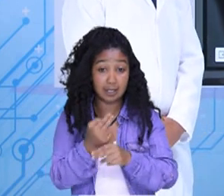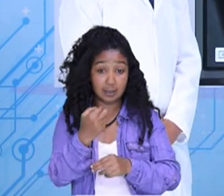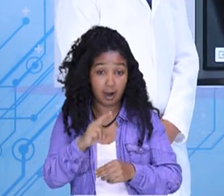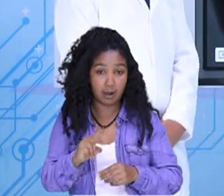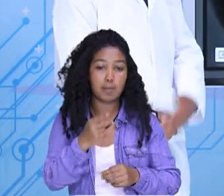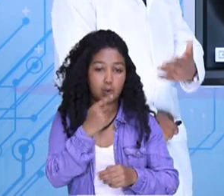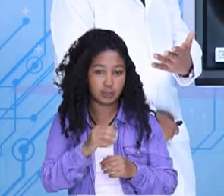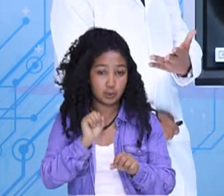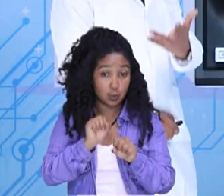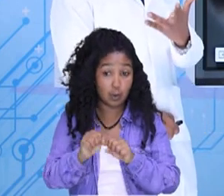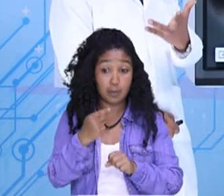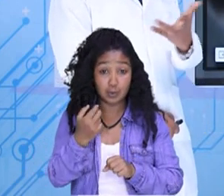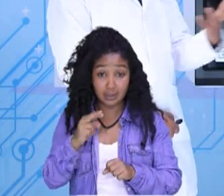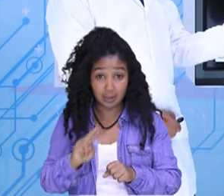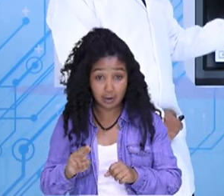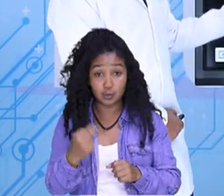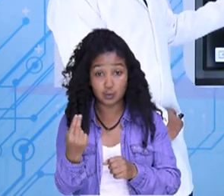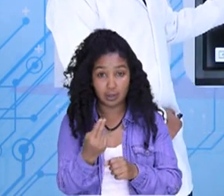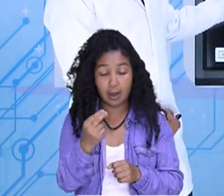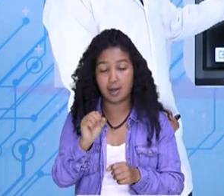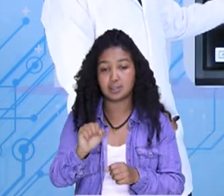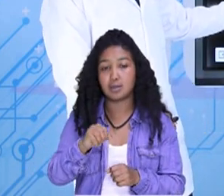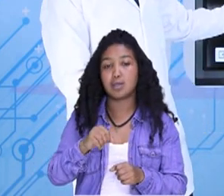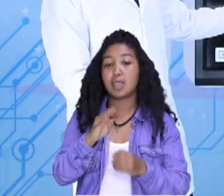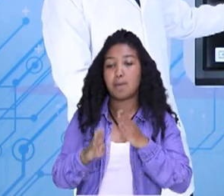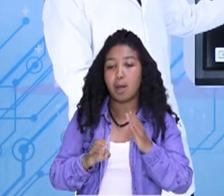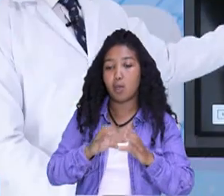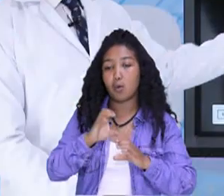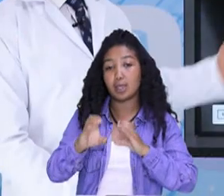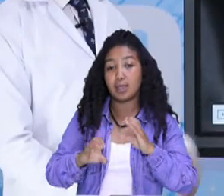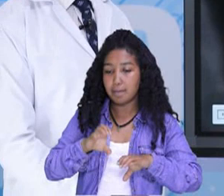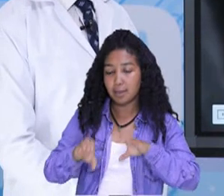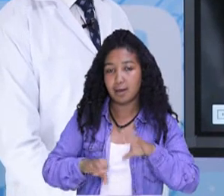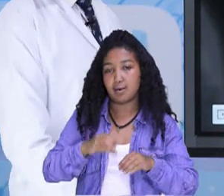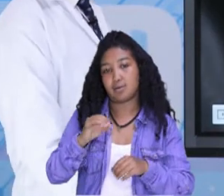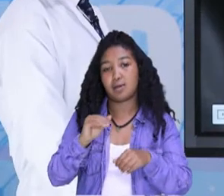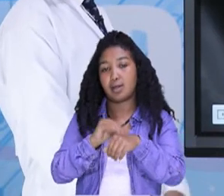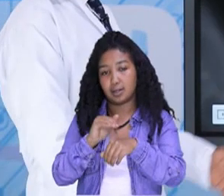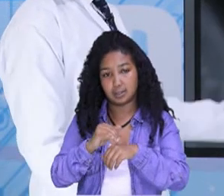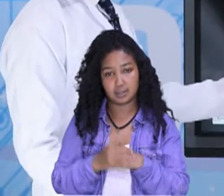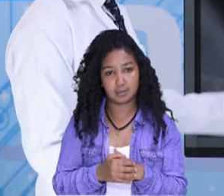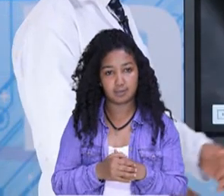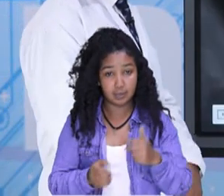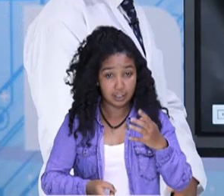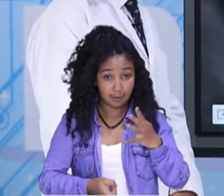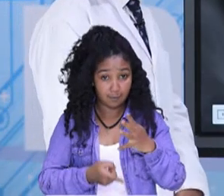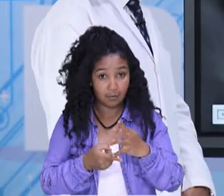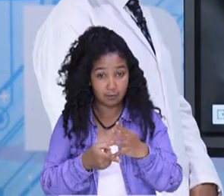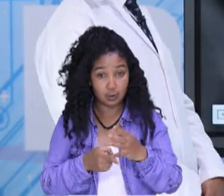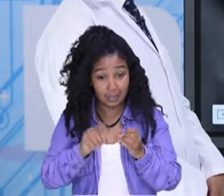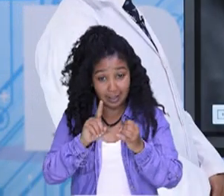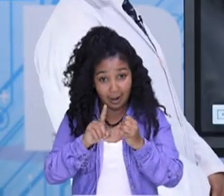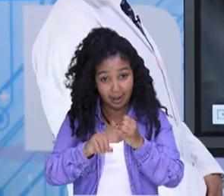are proteins. So proteins are used as a biochemical catalysts. The fourth,